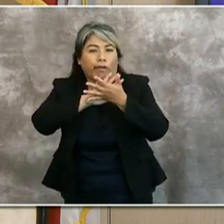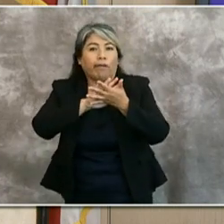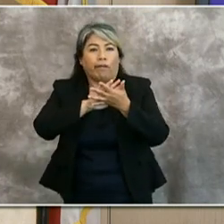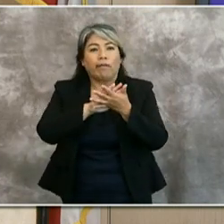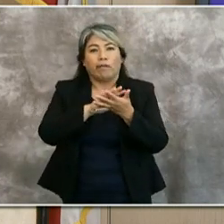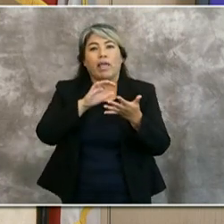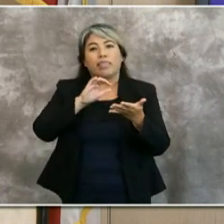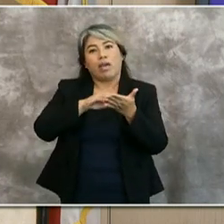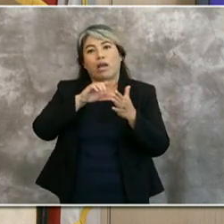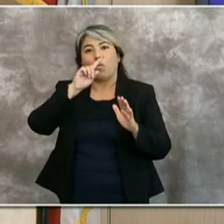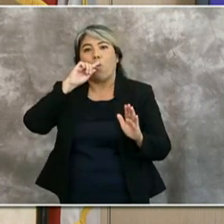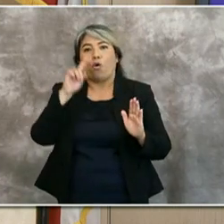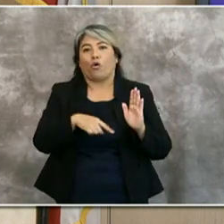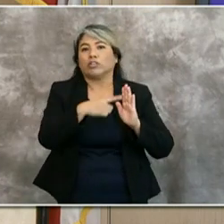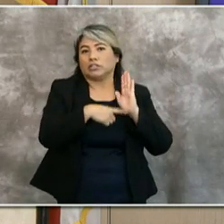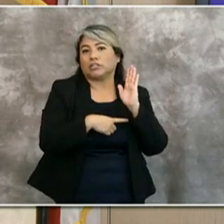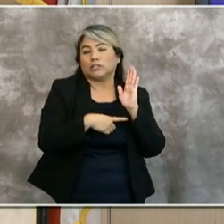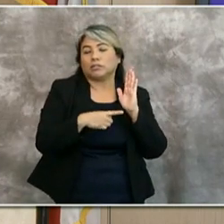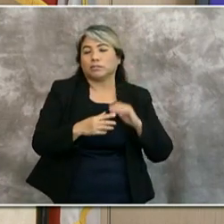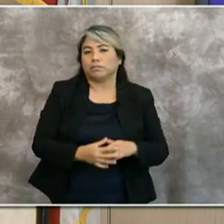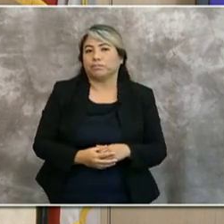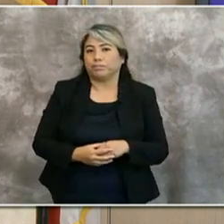in the orders that are issued.